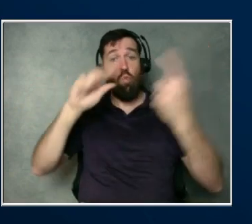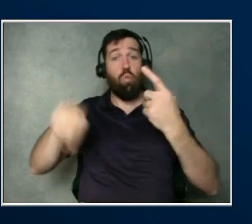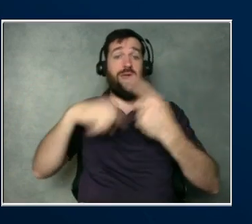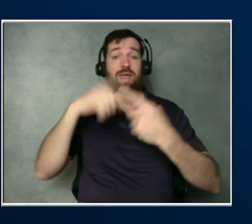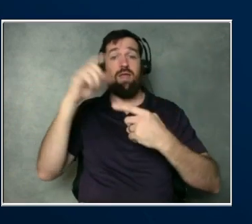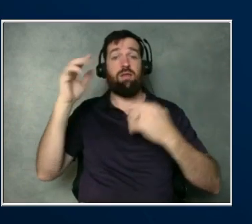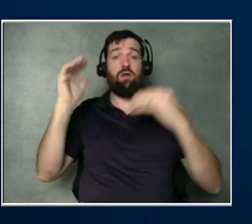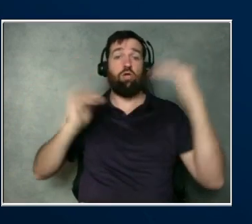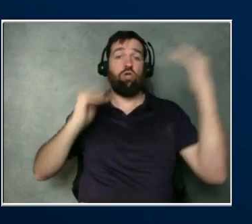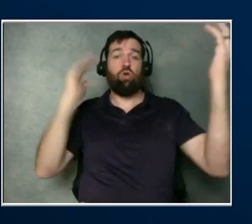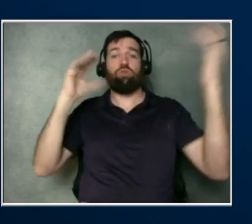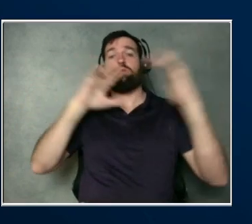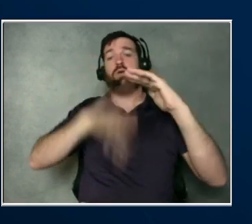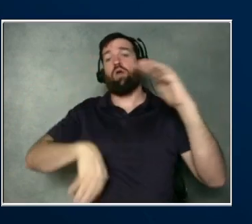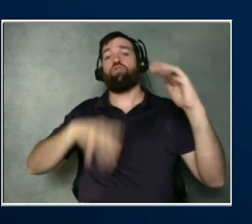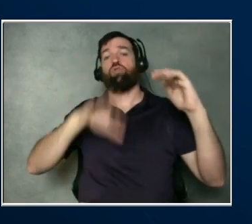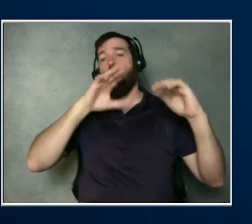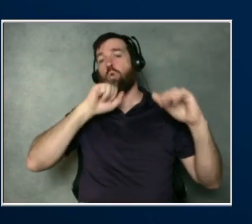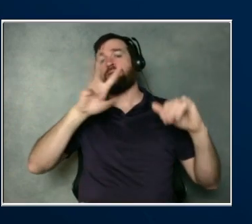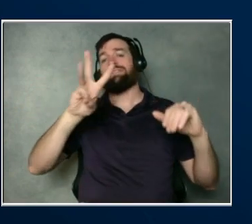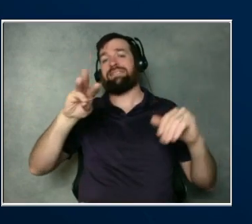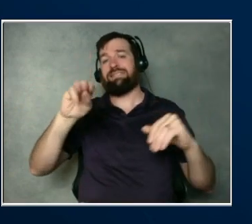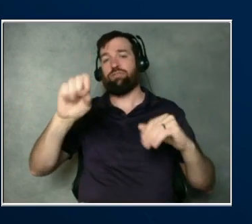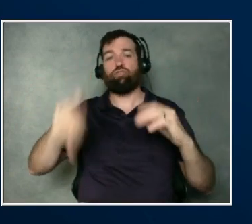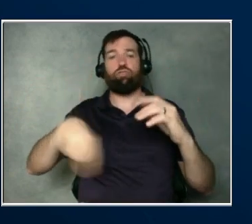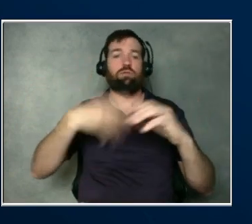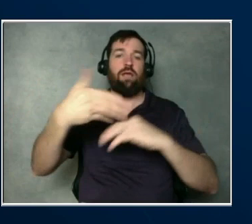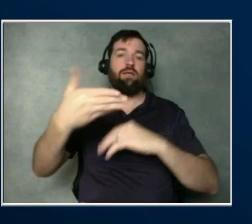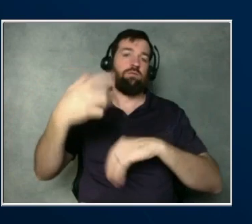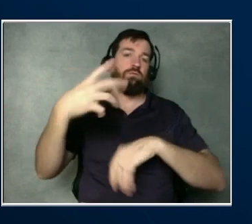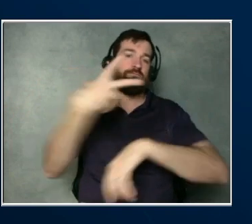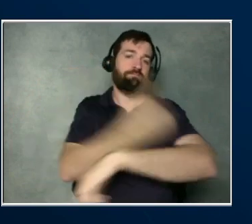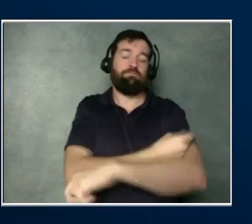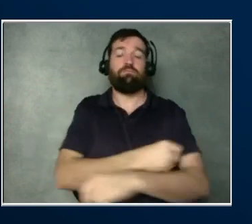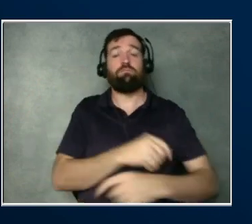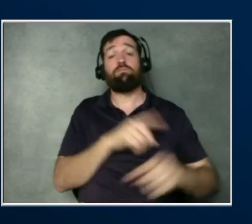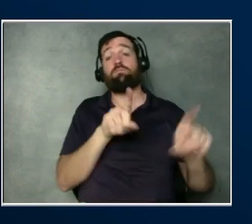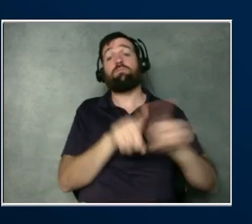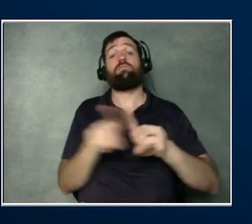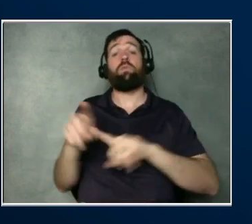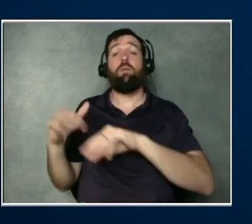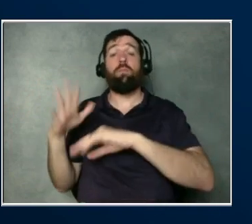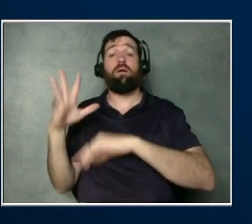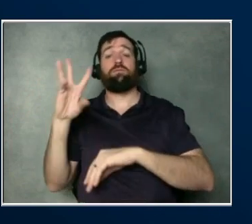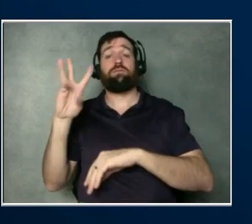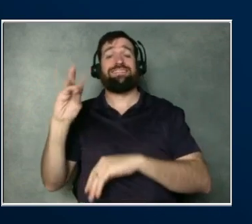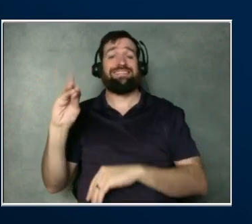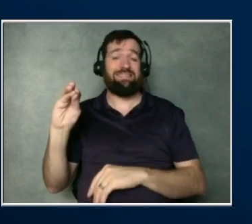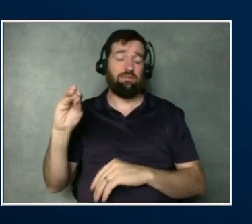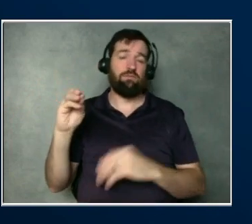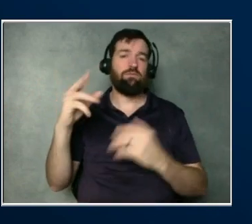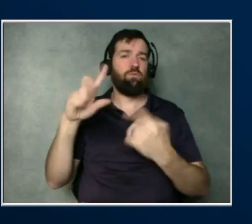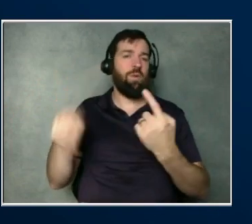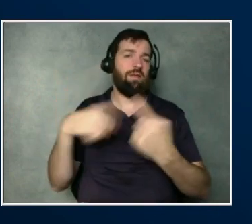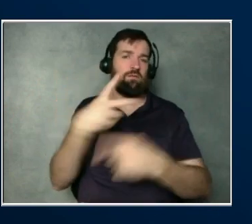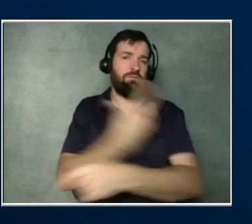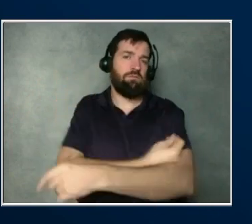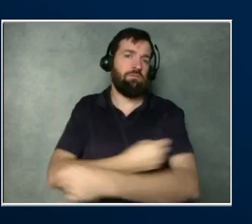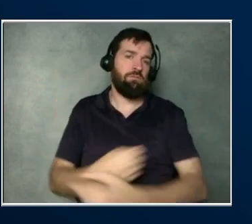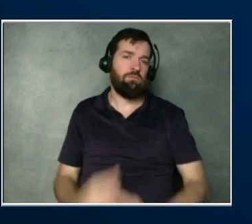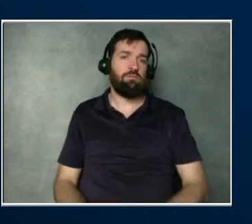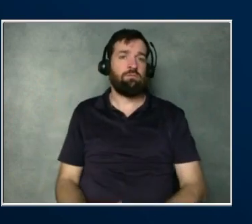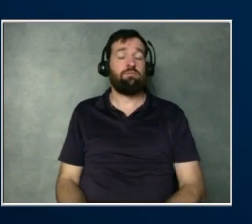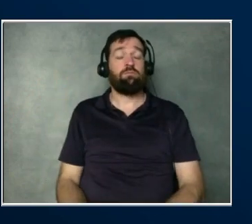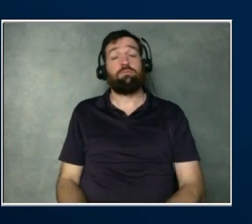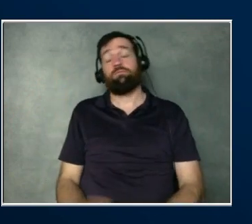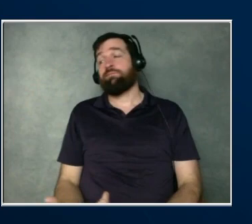COVID vaccination? And when should adults over 60 get their next COVID vaccination? Well, Dr. Poland, it kind of depends on how healthy you are